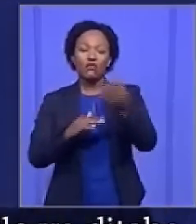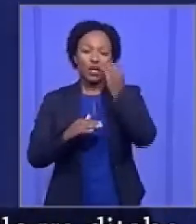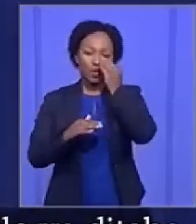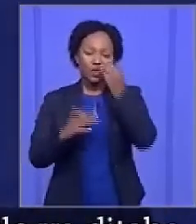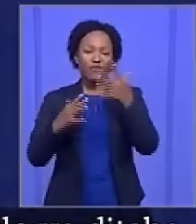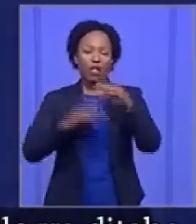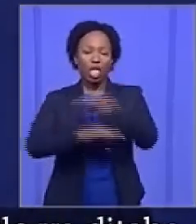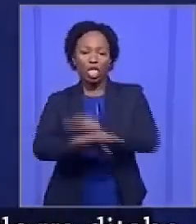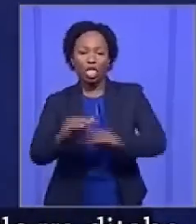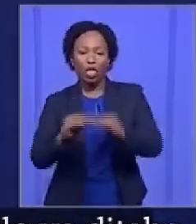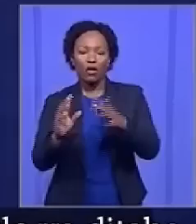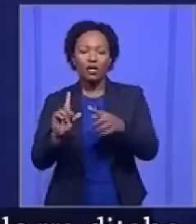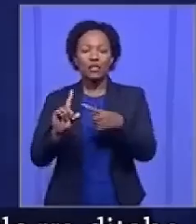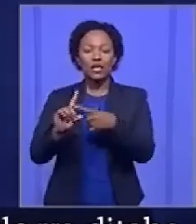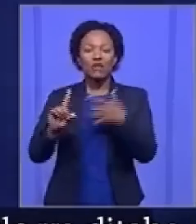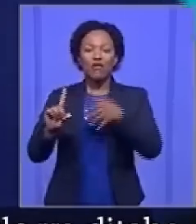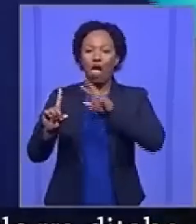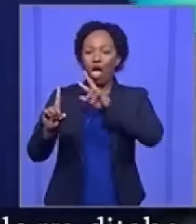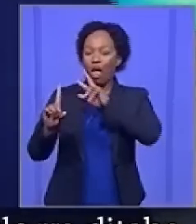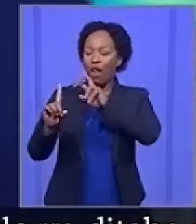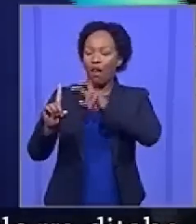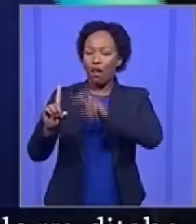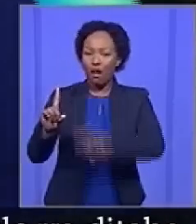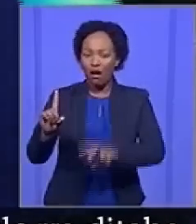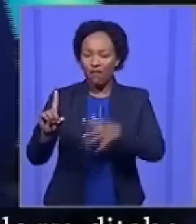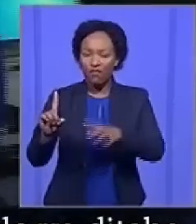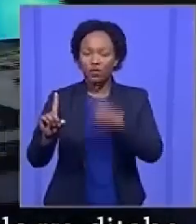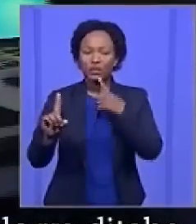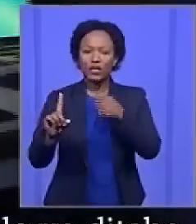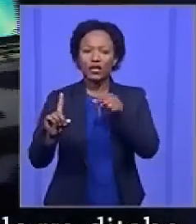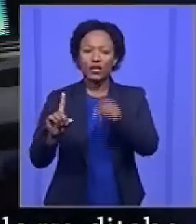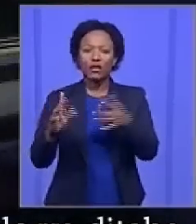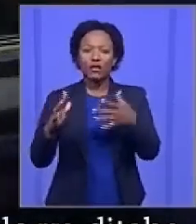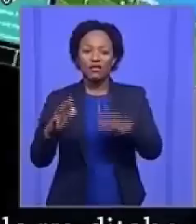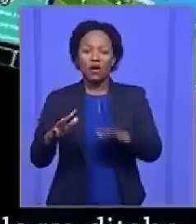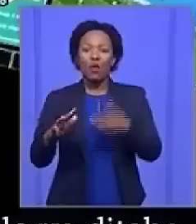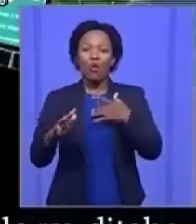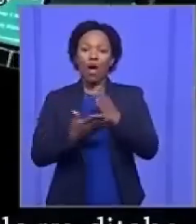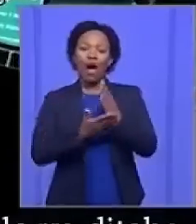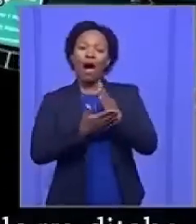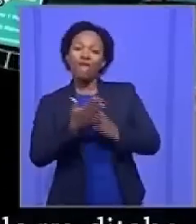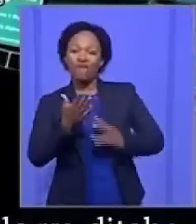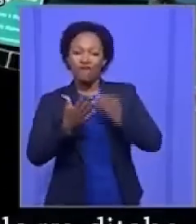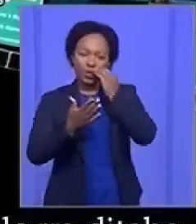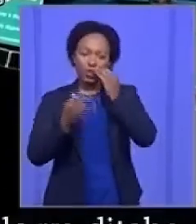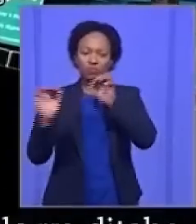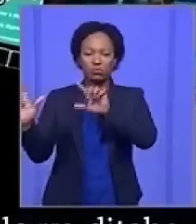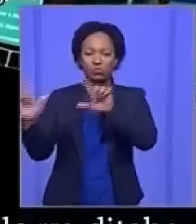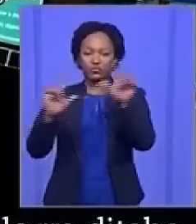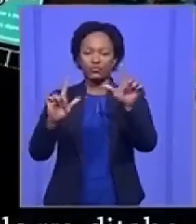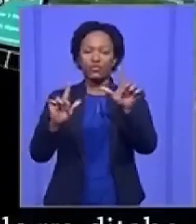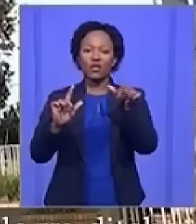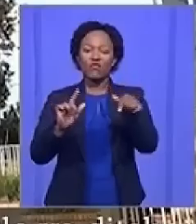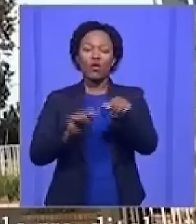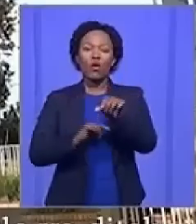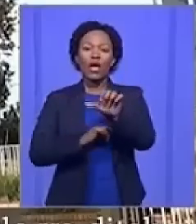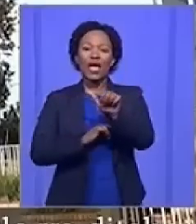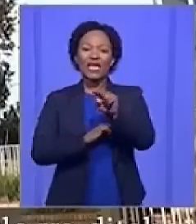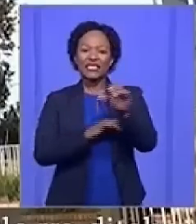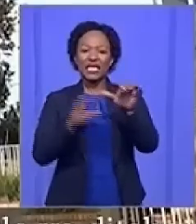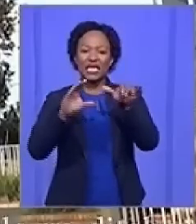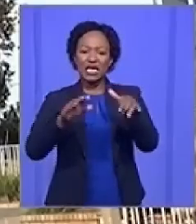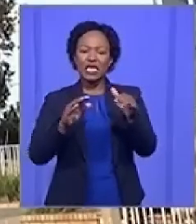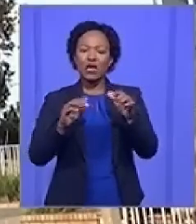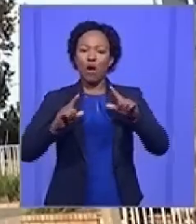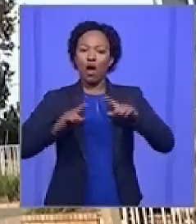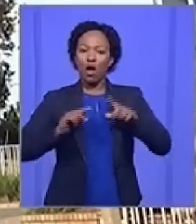reng Monare o ile a phenyaphenywa ho latela ditlaleho tse reng o ile a se hampa ka lehare kgahlano le kgaso ya ditaba tsa ANC boitukisetsong